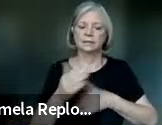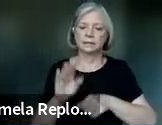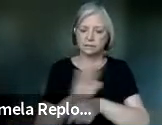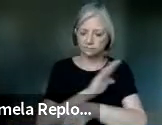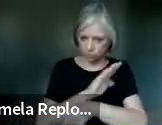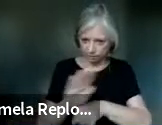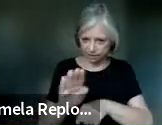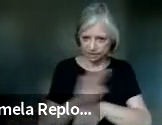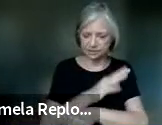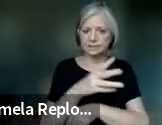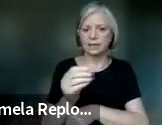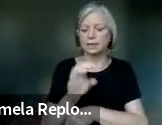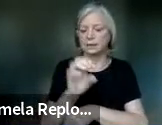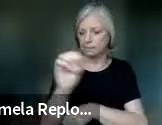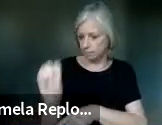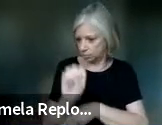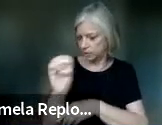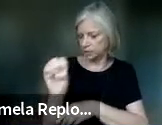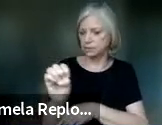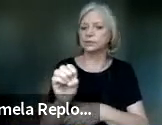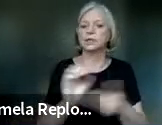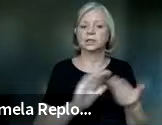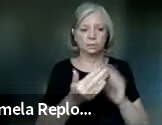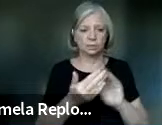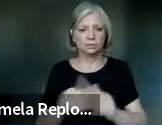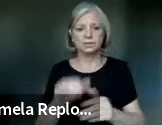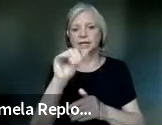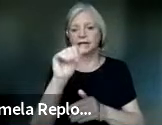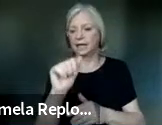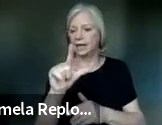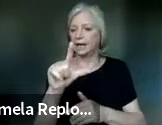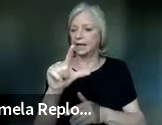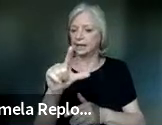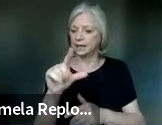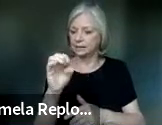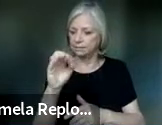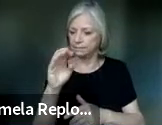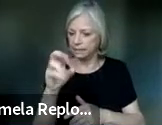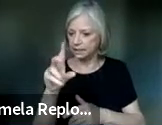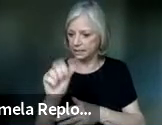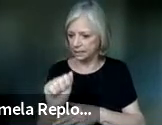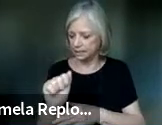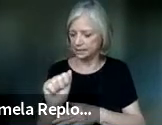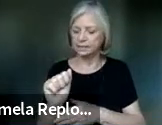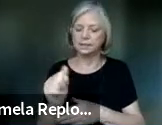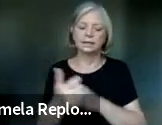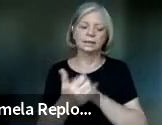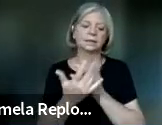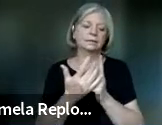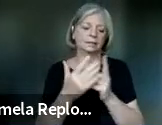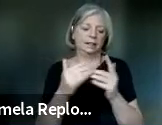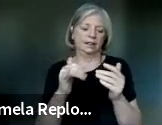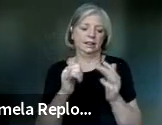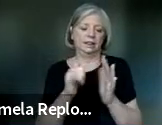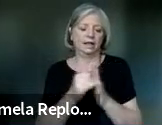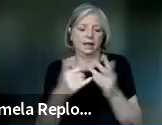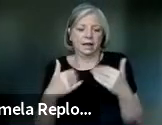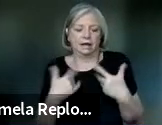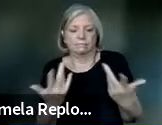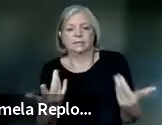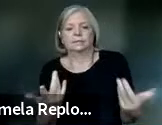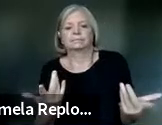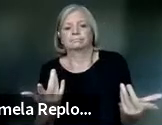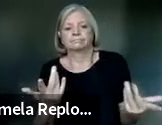and employer community of Alameda County, many organizations out there that have been regulated in different ways